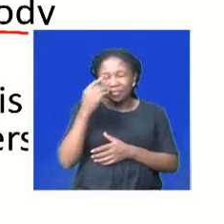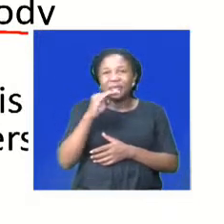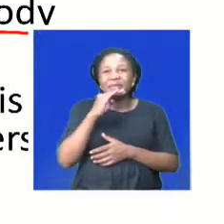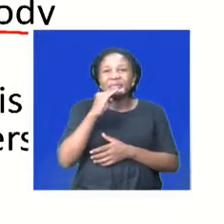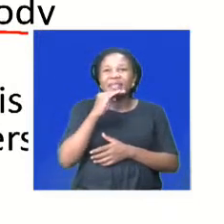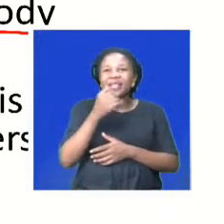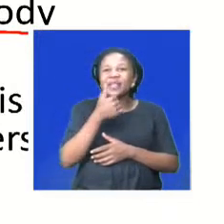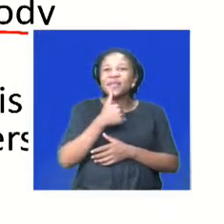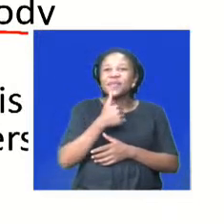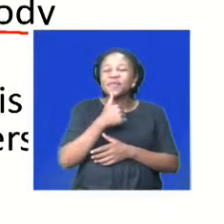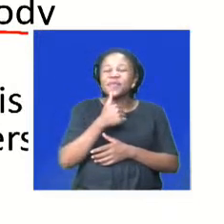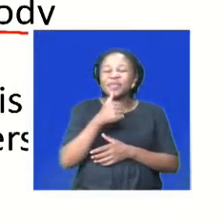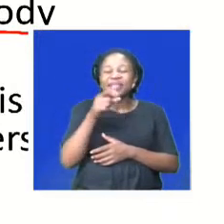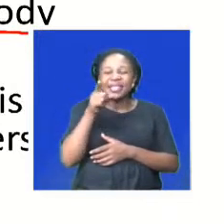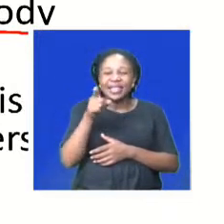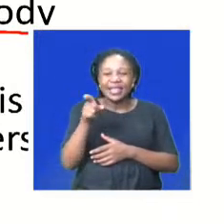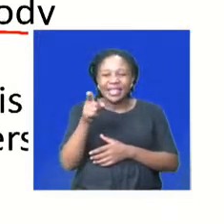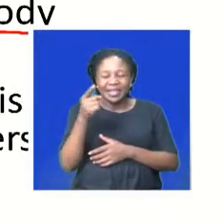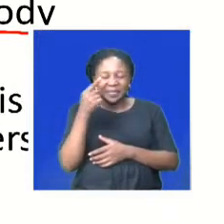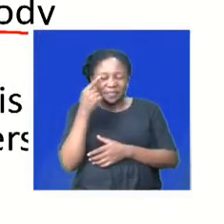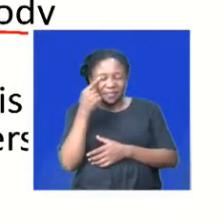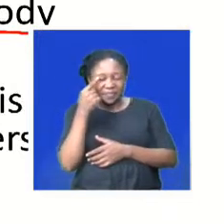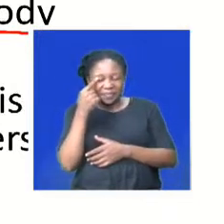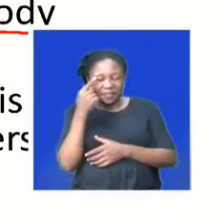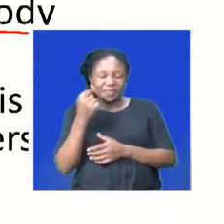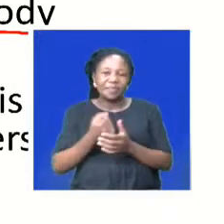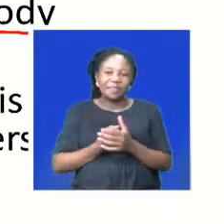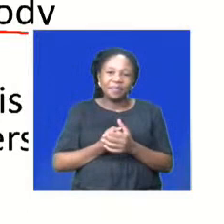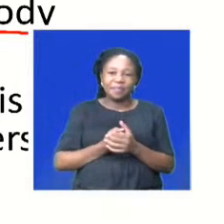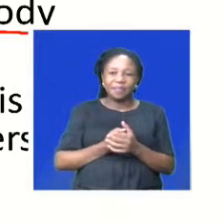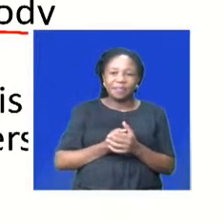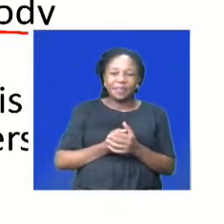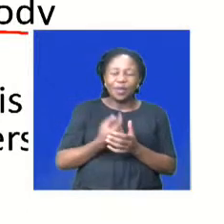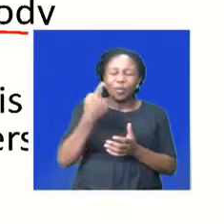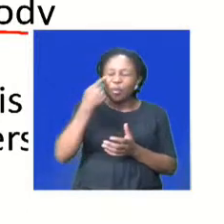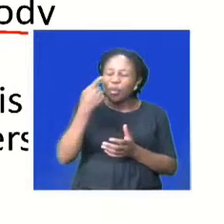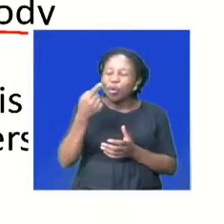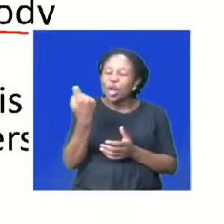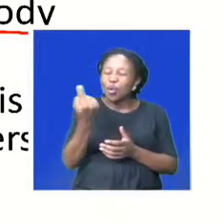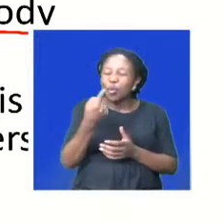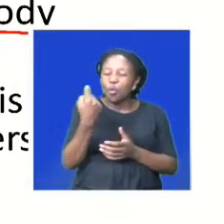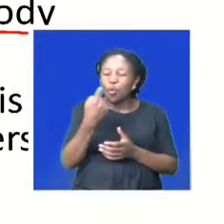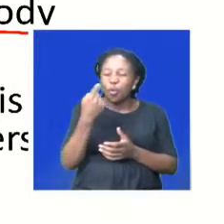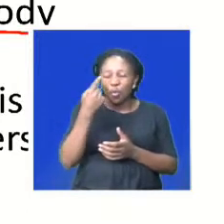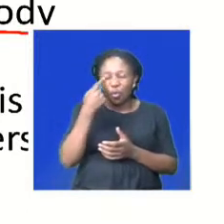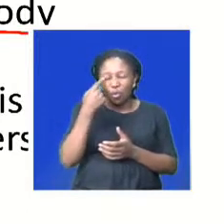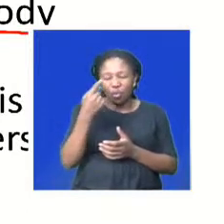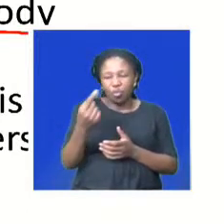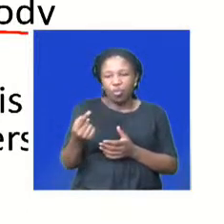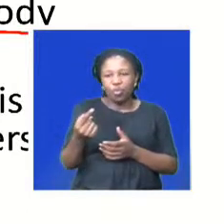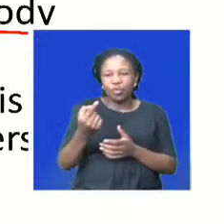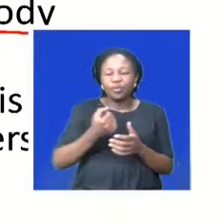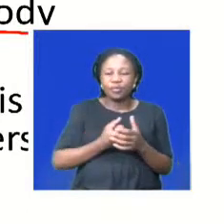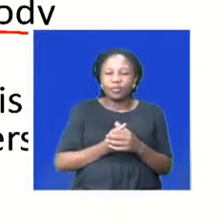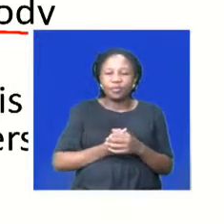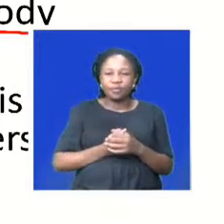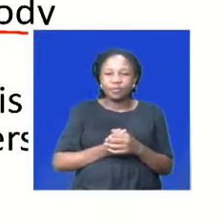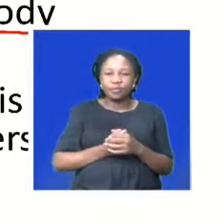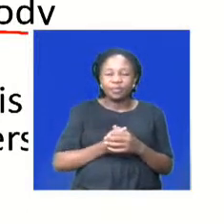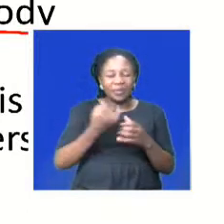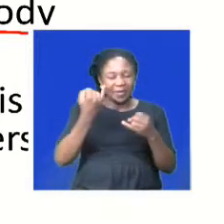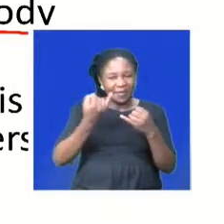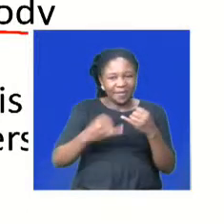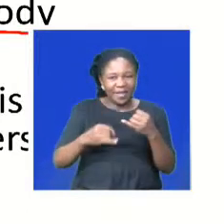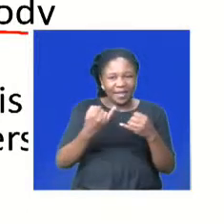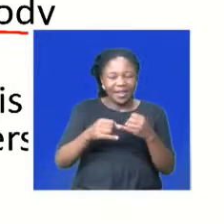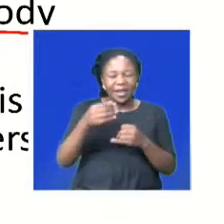sense of sight. So you match the body parts with their correct senses. And lastly,